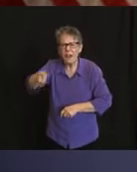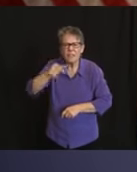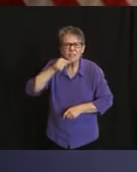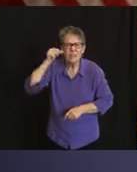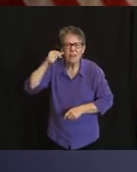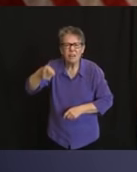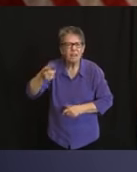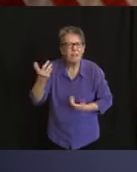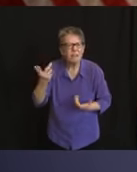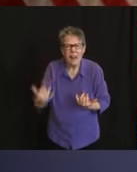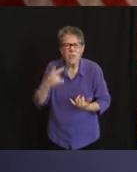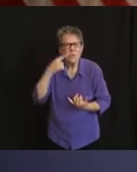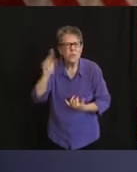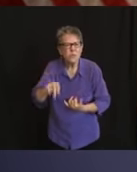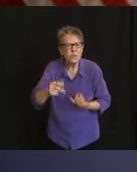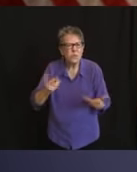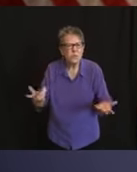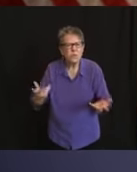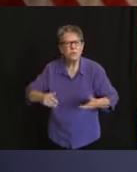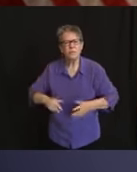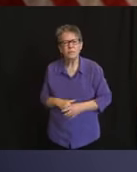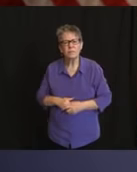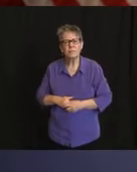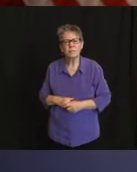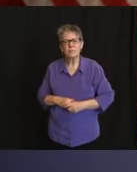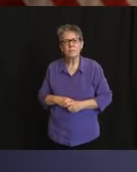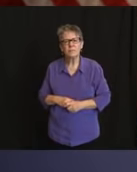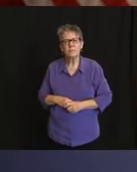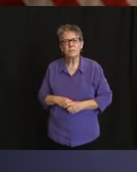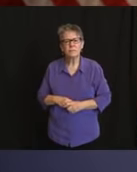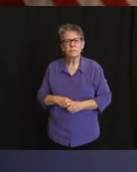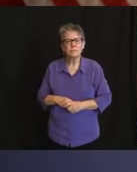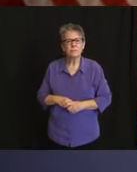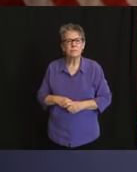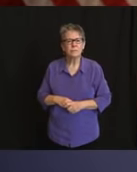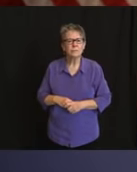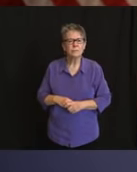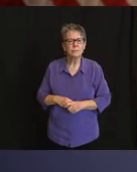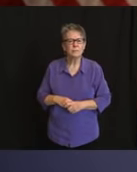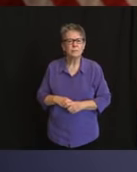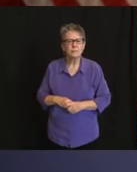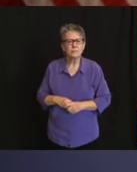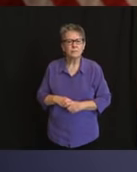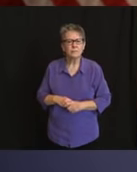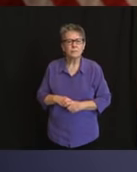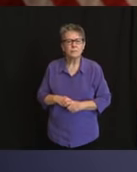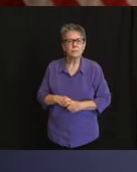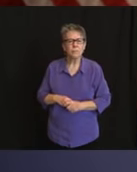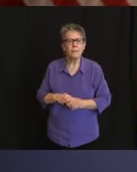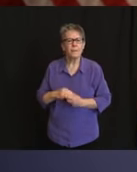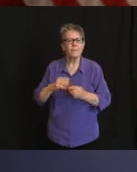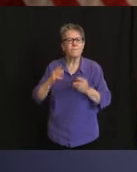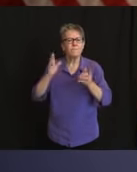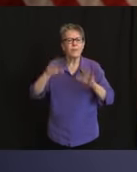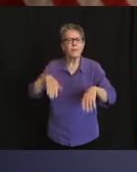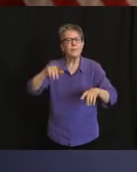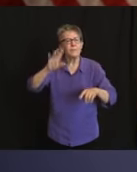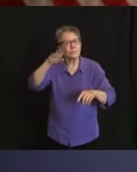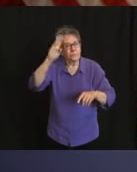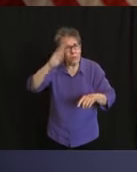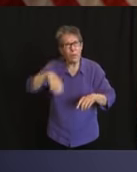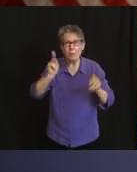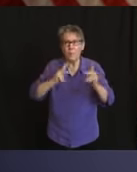Because, that obviously is a concern even beyond the reopening, and will we continue to